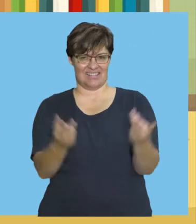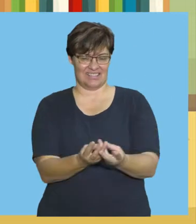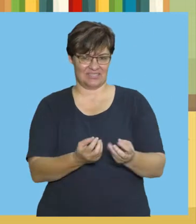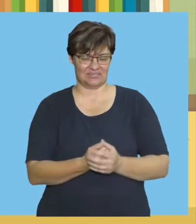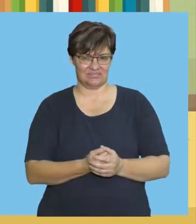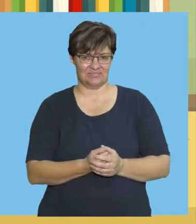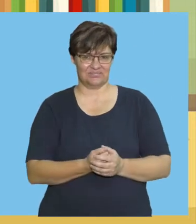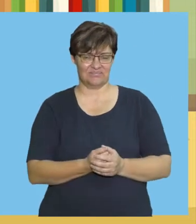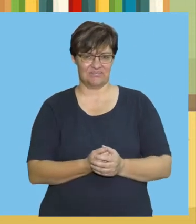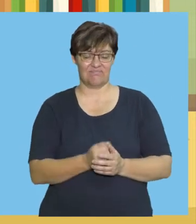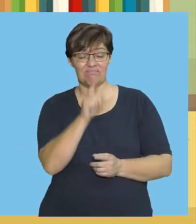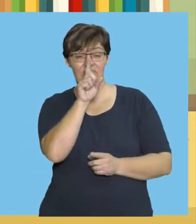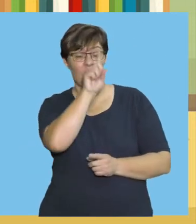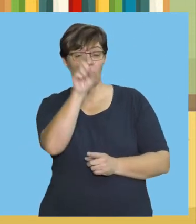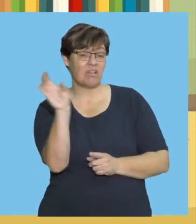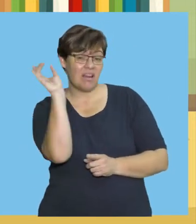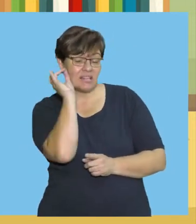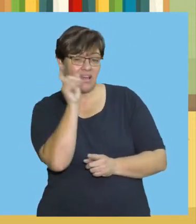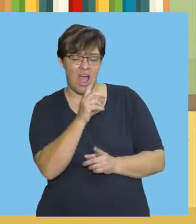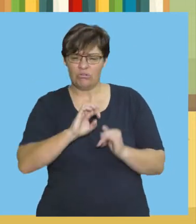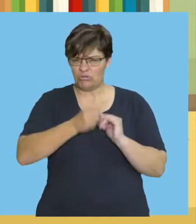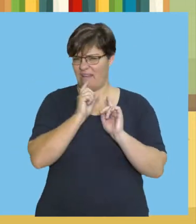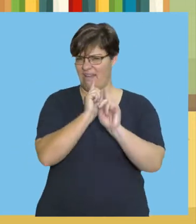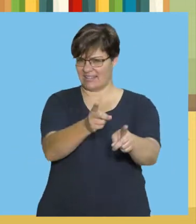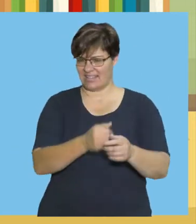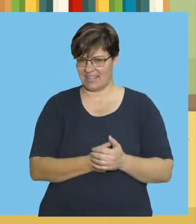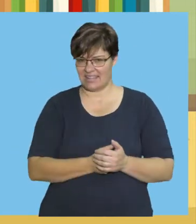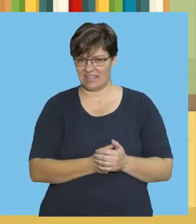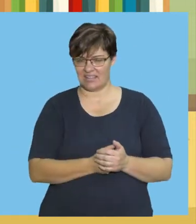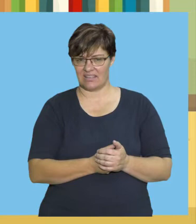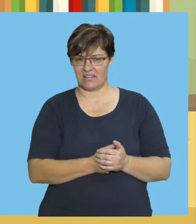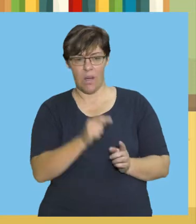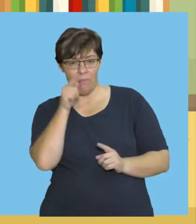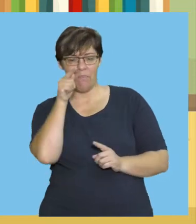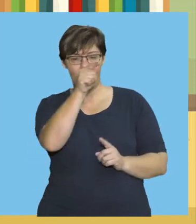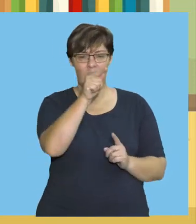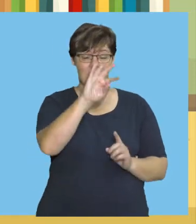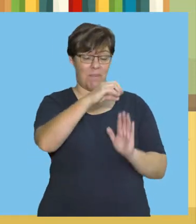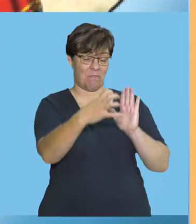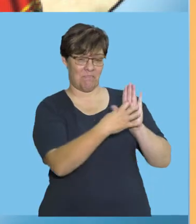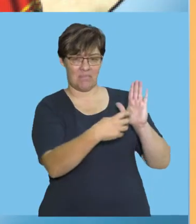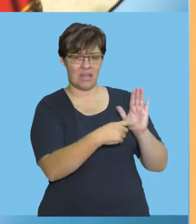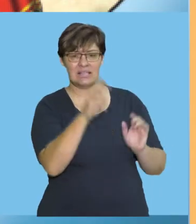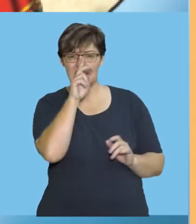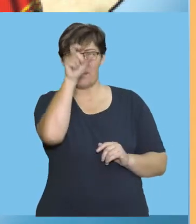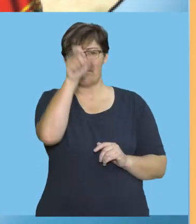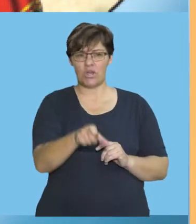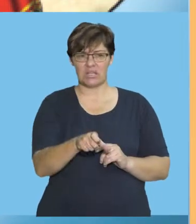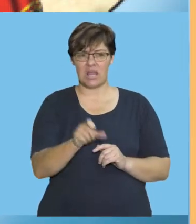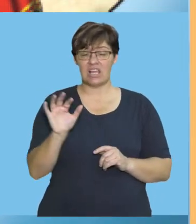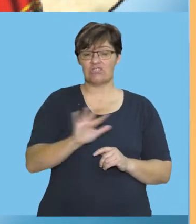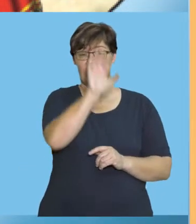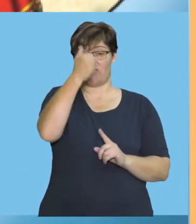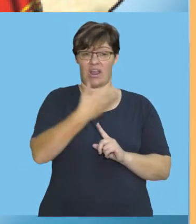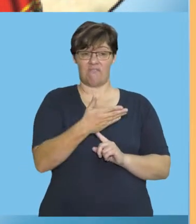world. Listen to the questions and try and answer them. Point to the map. Can you see the person holding